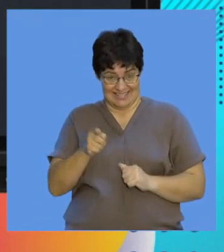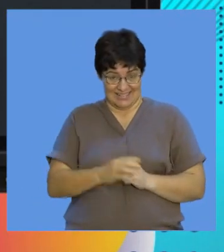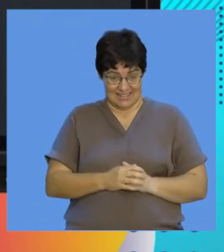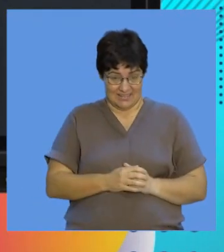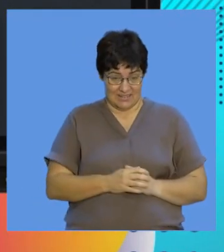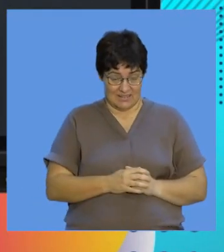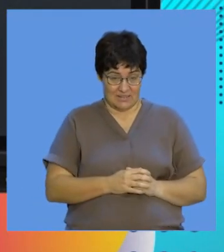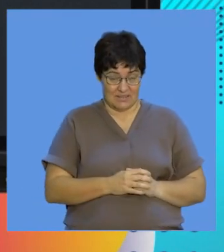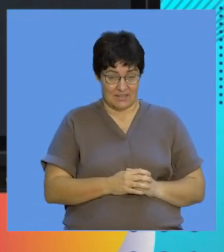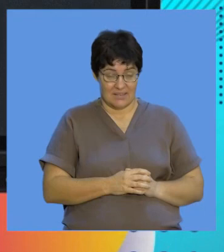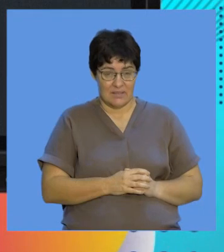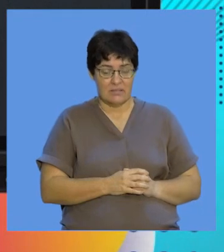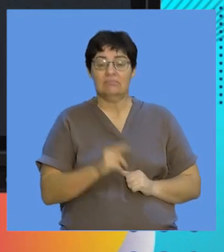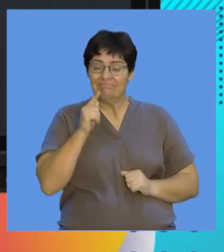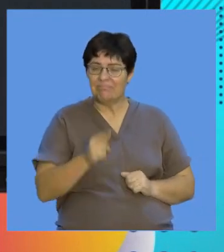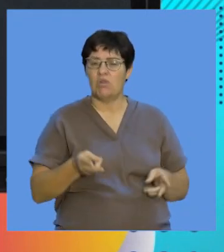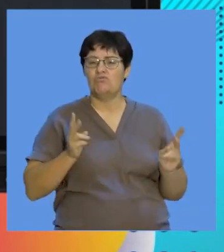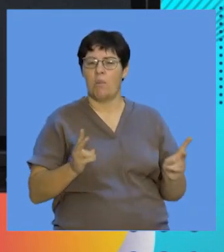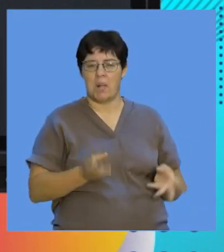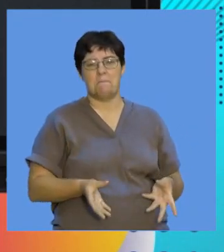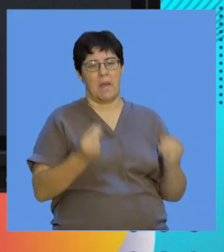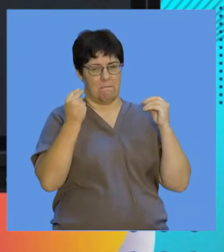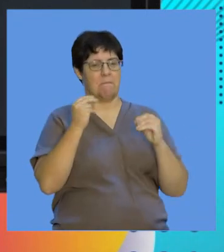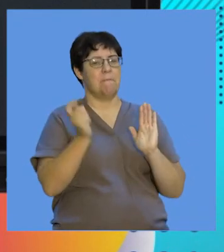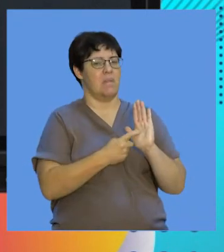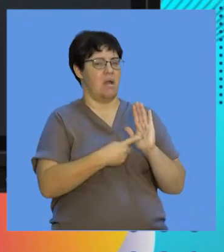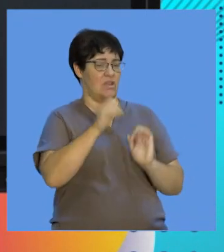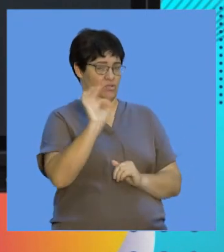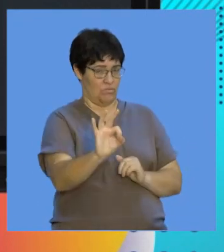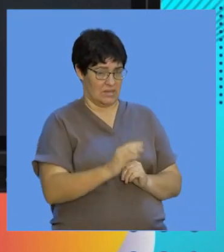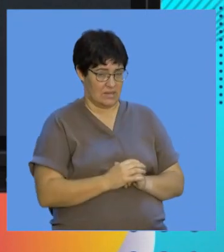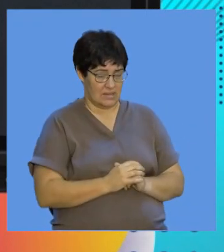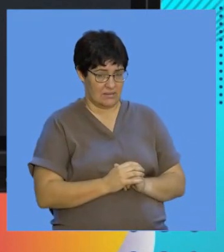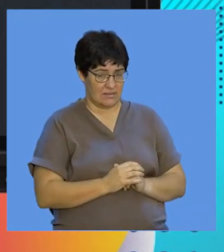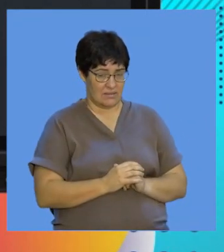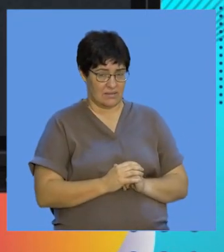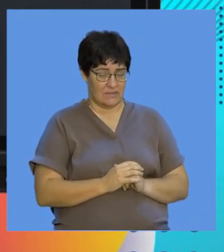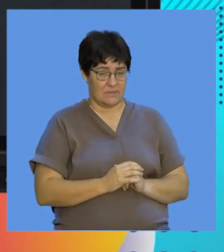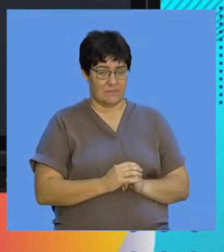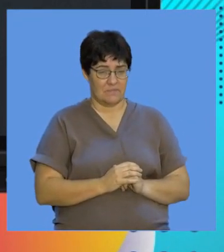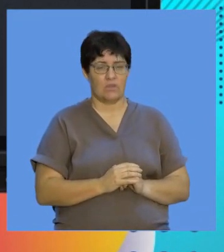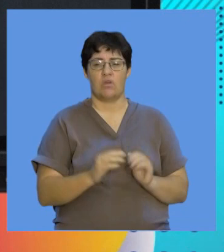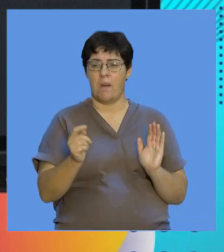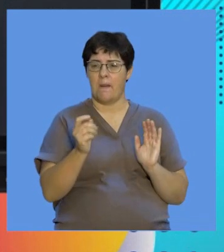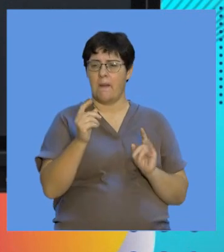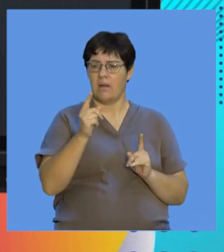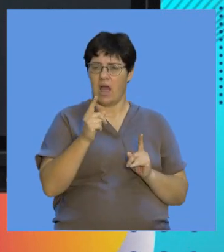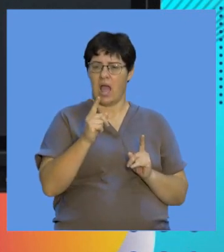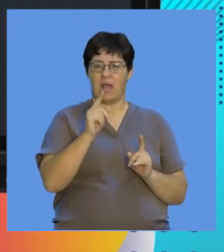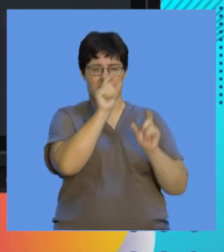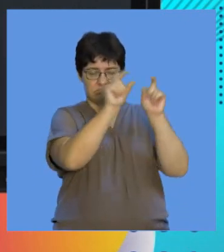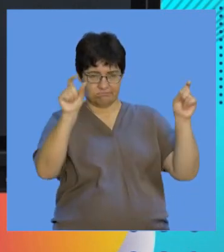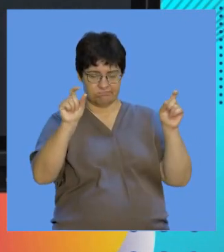okay? And this would normally get you about 3 marks because it's a mark for the equations and then a mark for the substitution on either